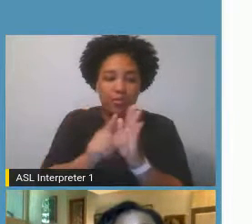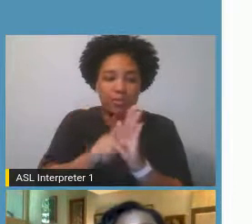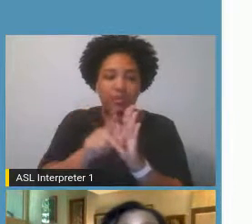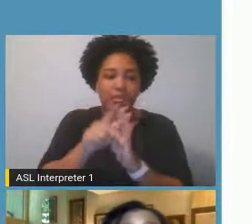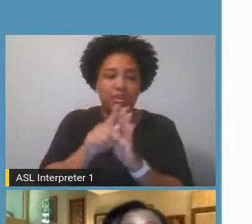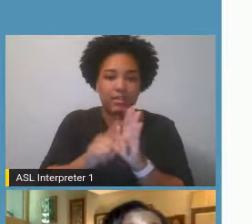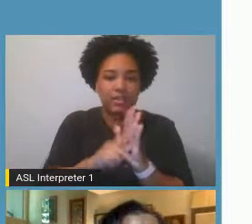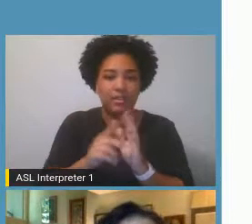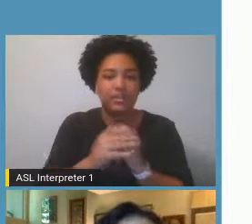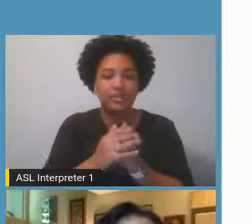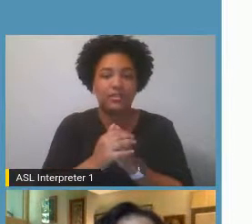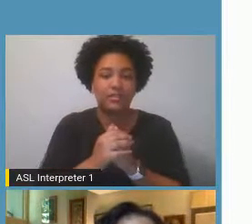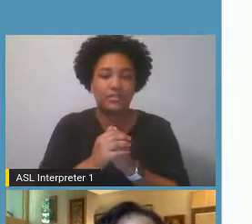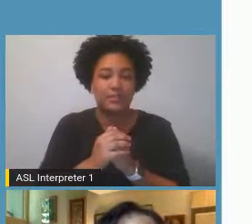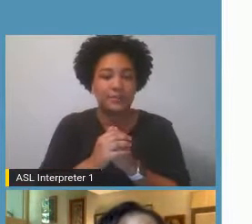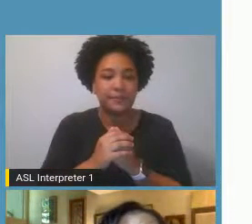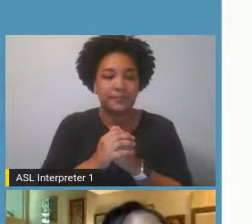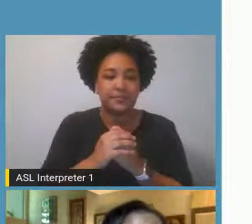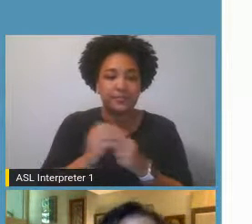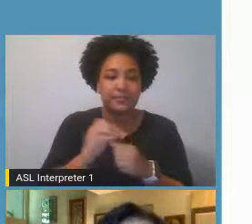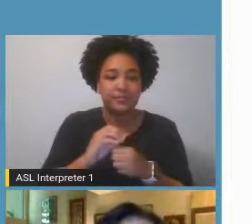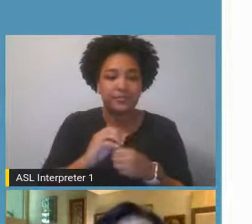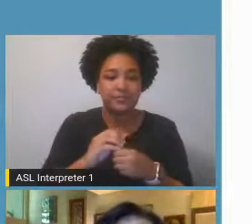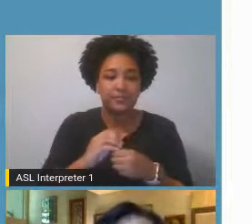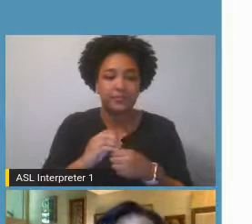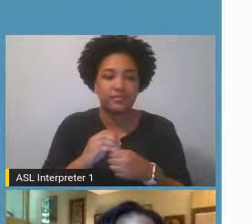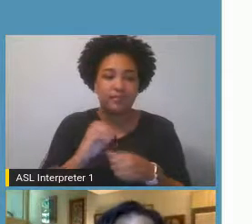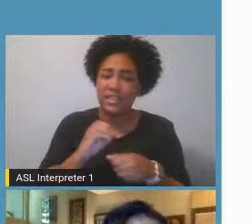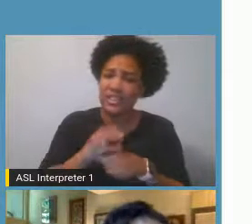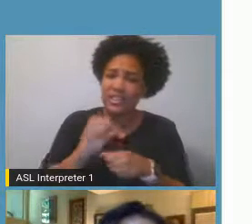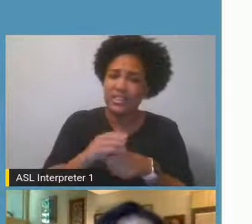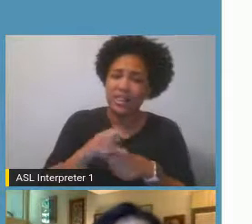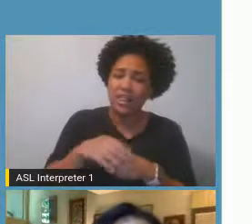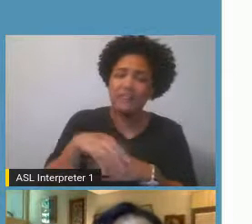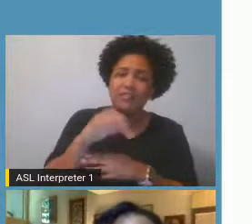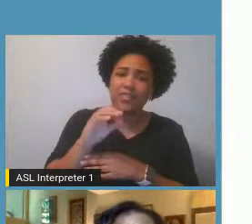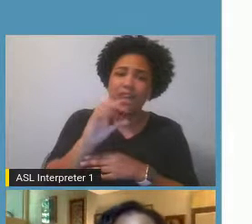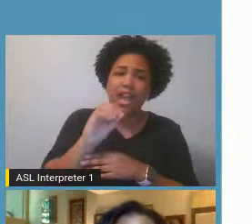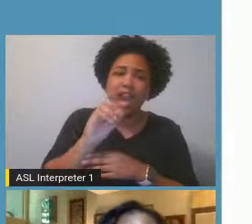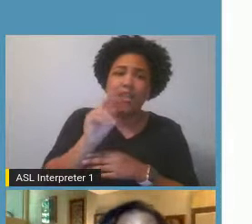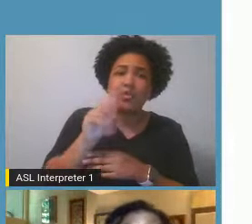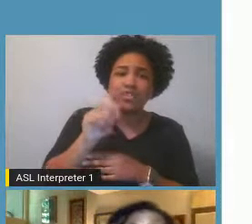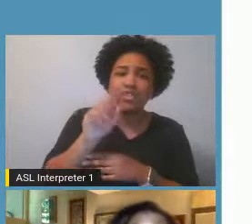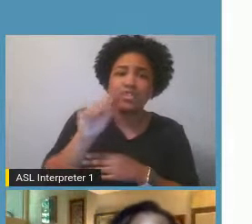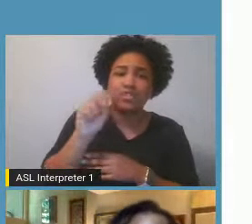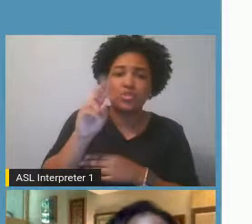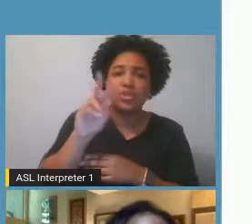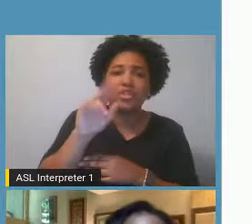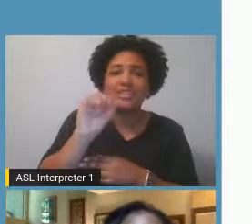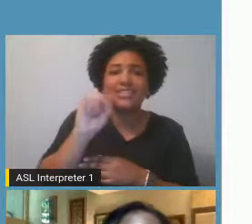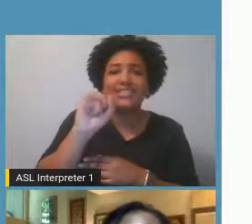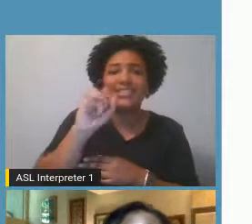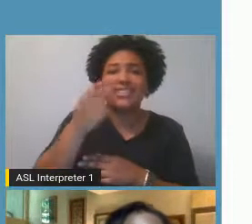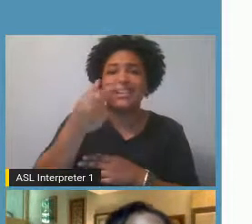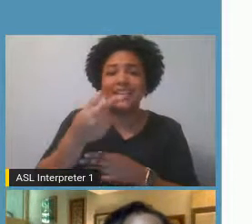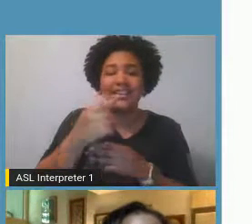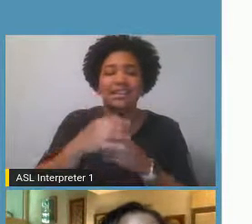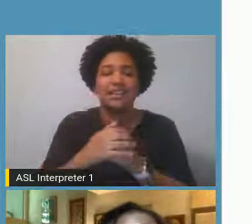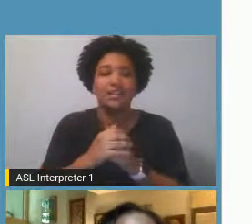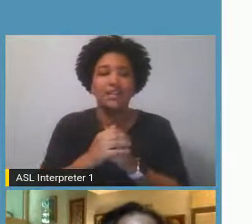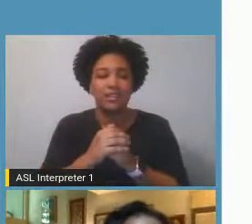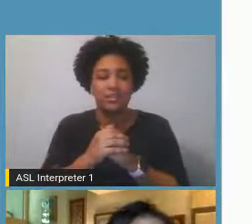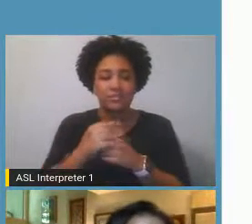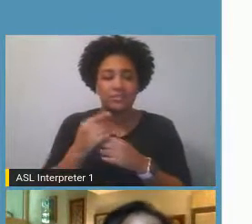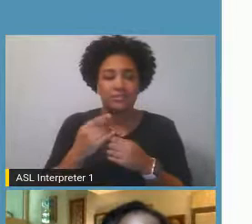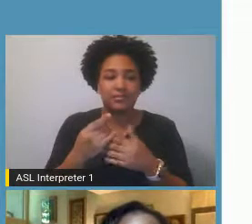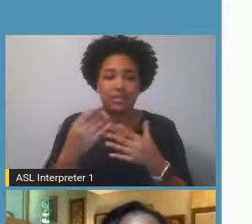scanning, outsourcing, or a hybrid approach? If you're going to use a vendor, you have to think about that in terms of cost and